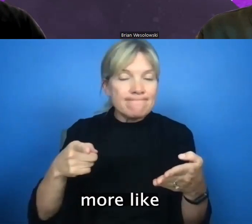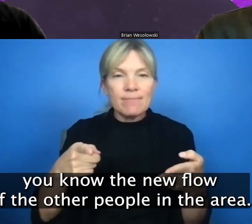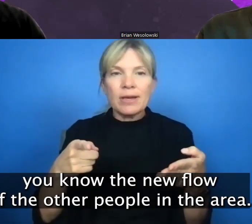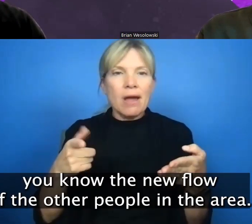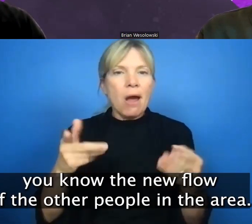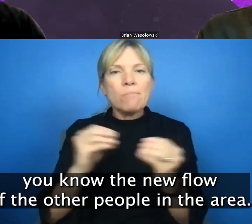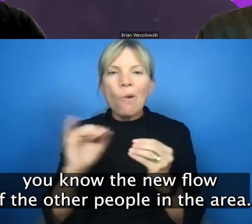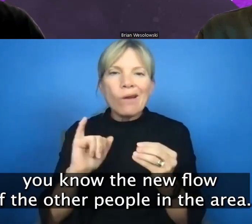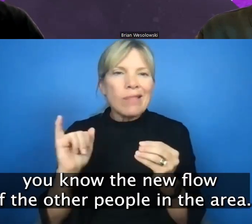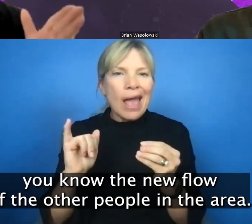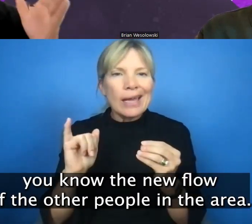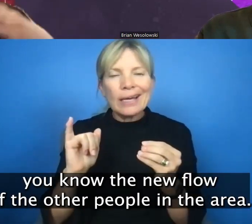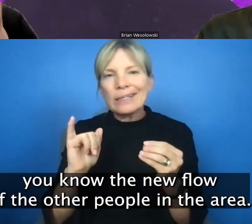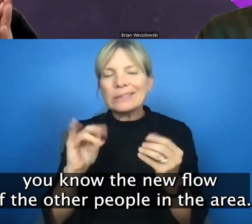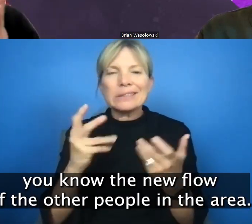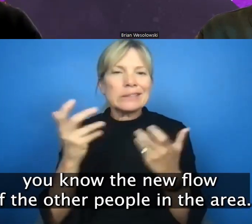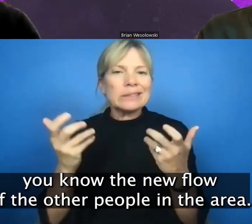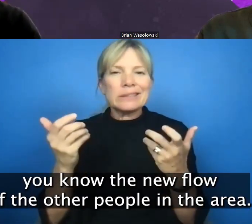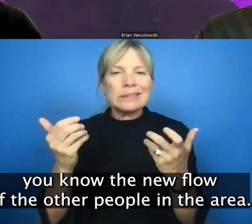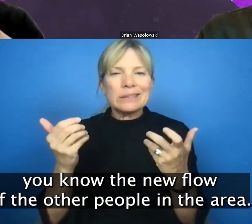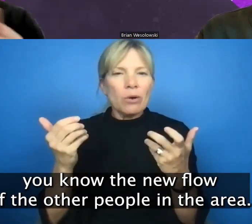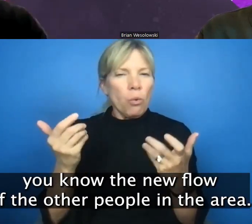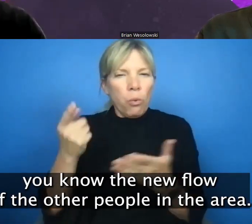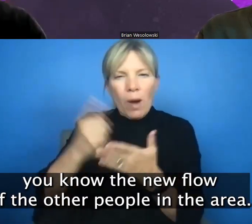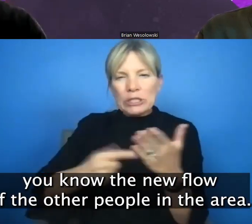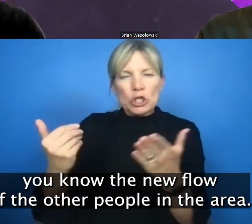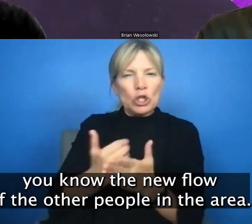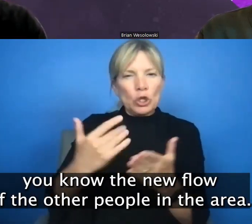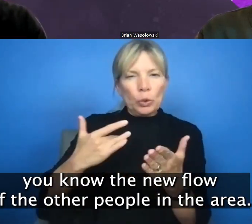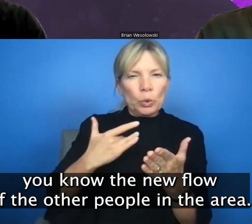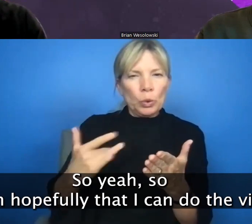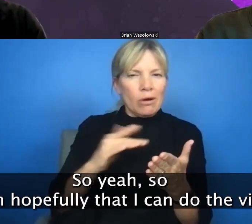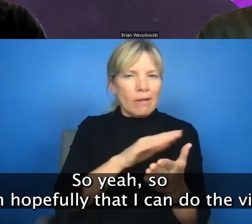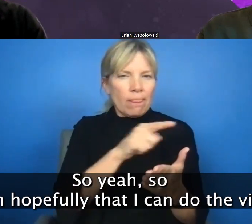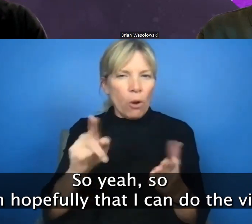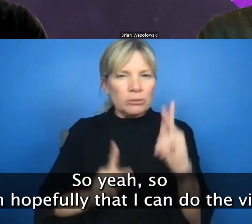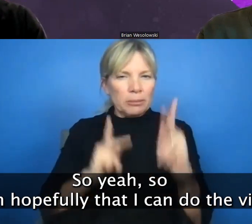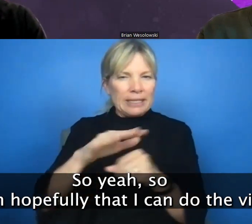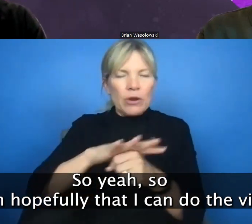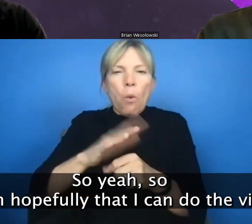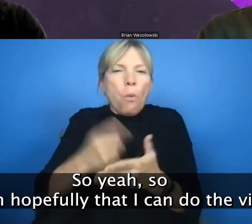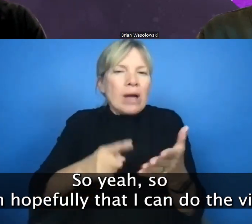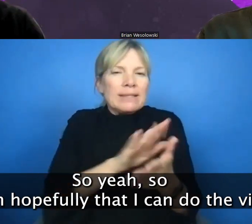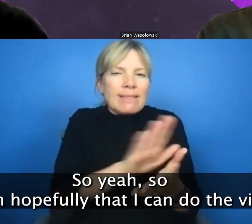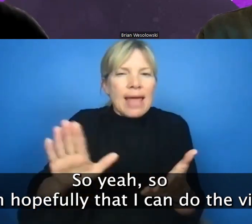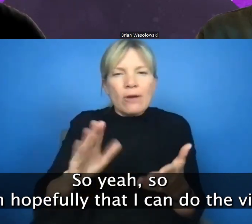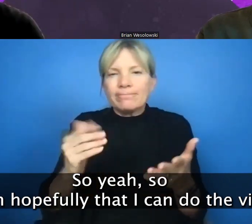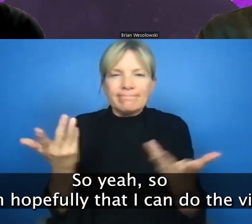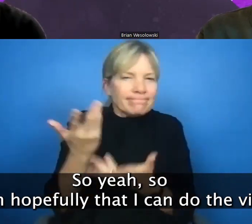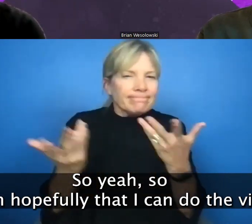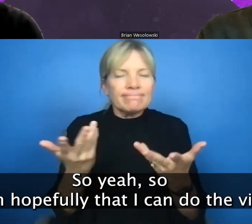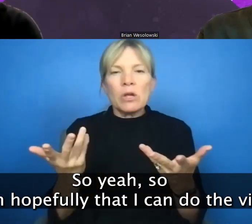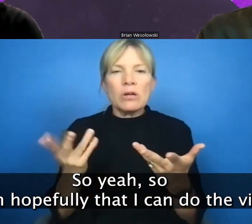more like the new flow of the people in the area. So yeah, so